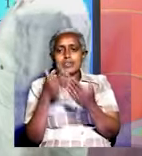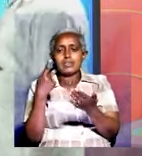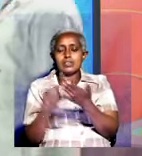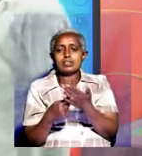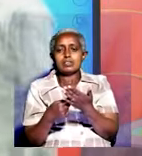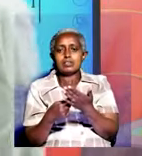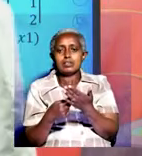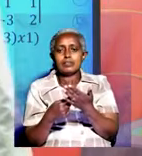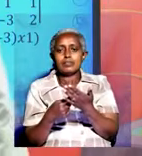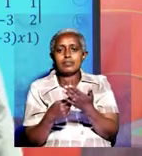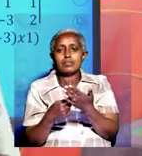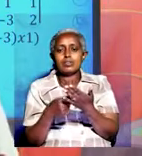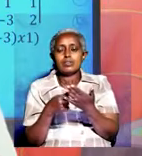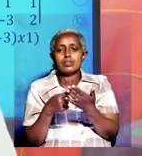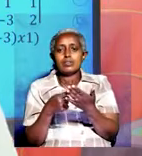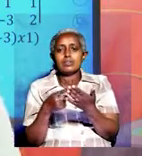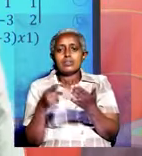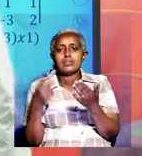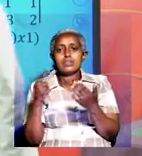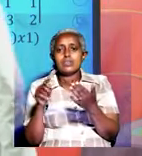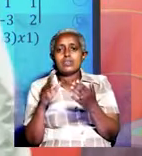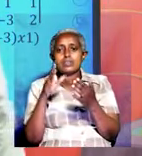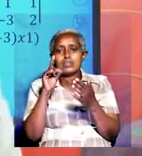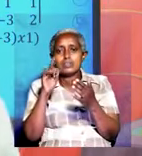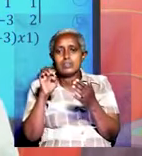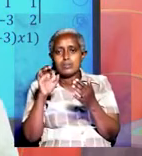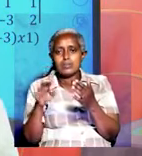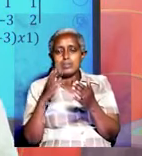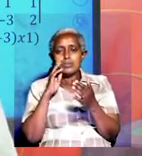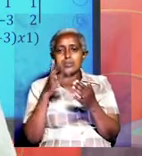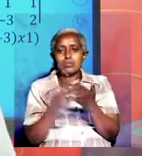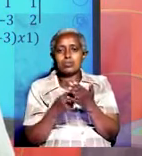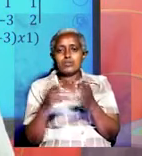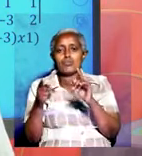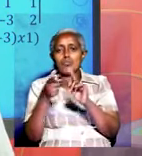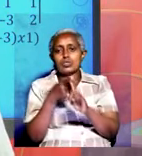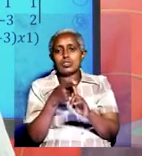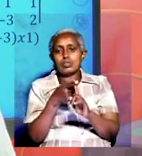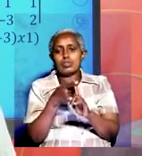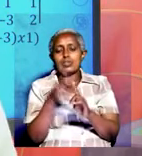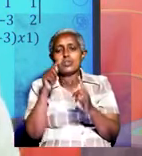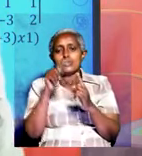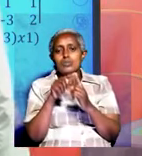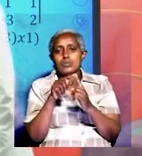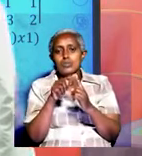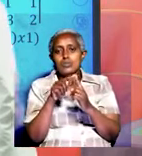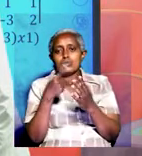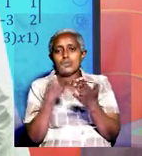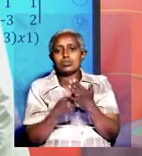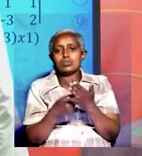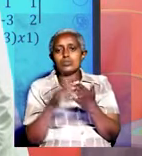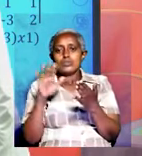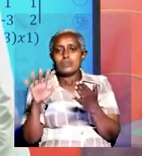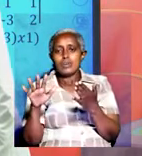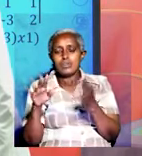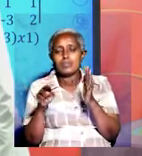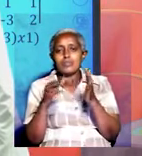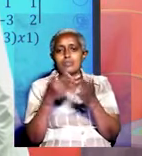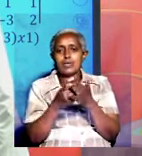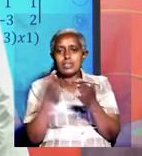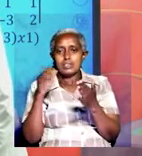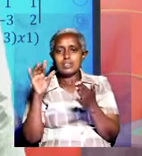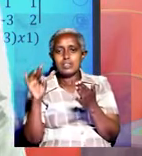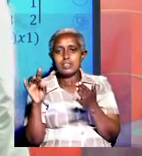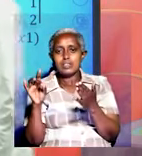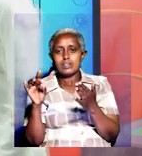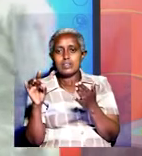this, you'll have this one. The determinant will be this. This is positive 2, and this one is 5 minus